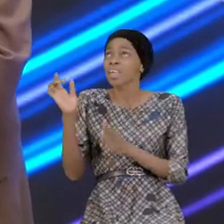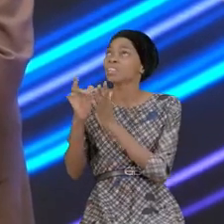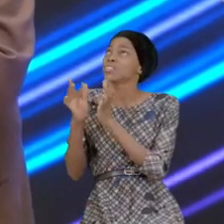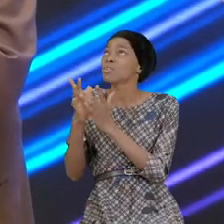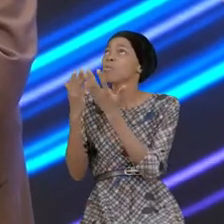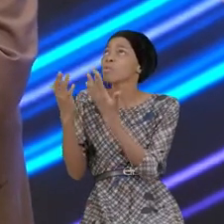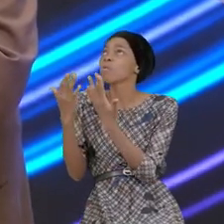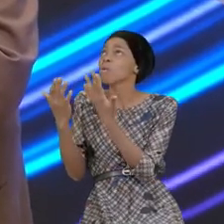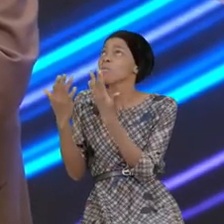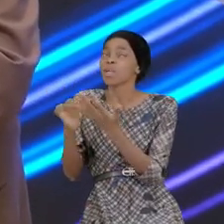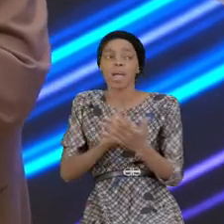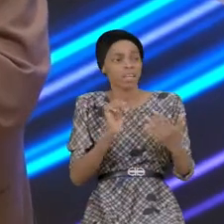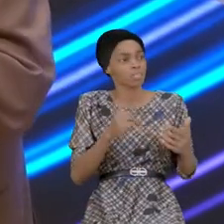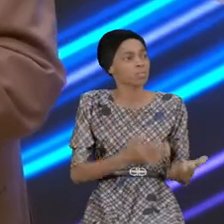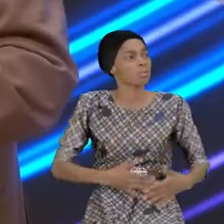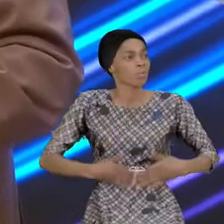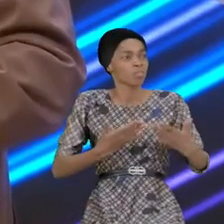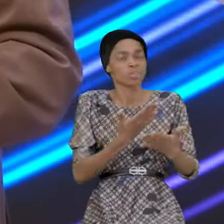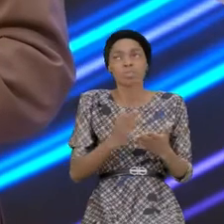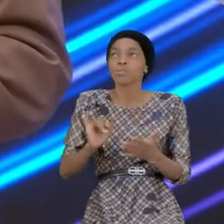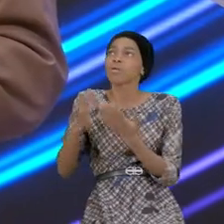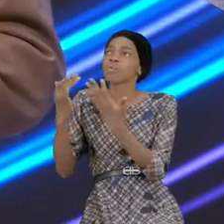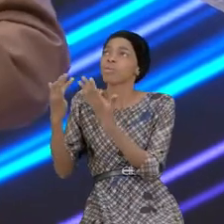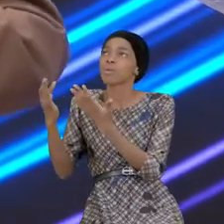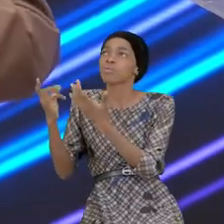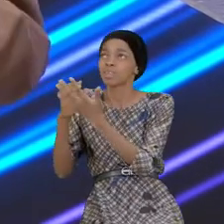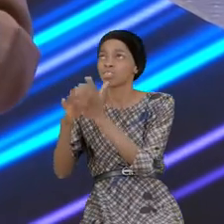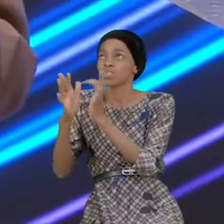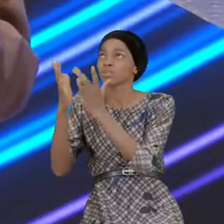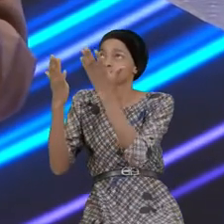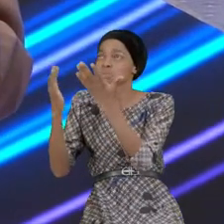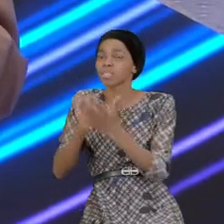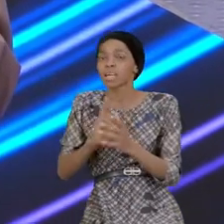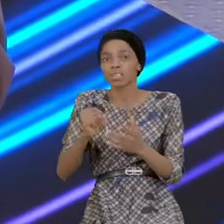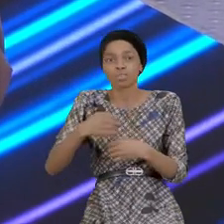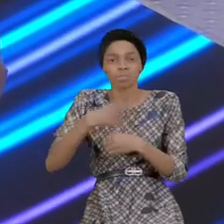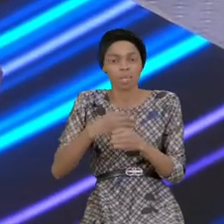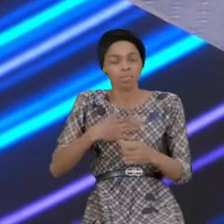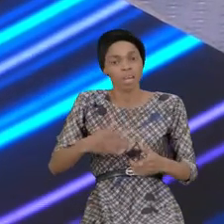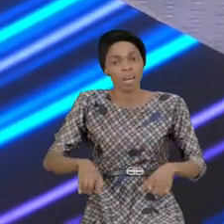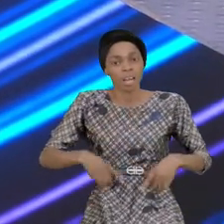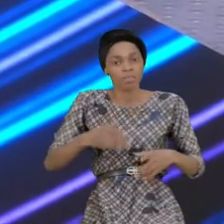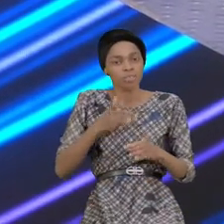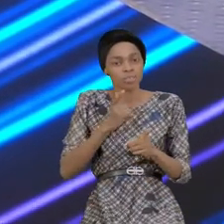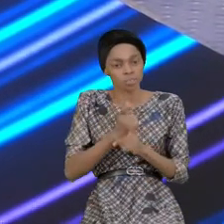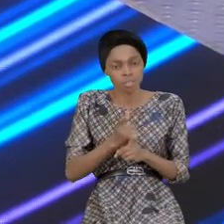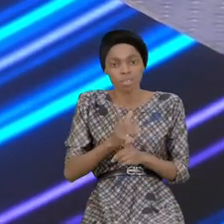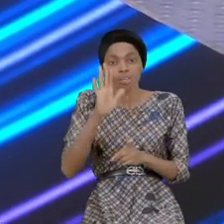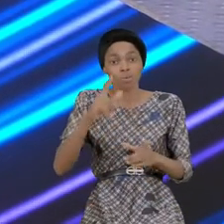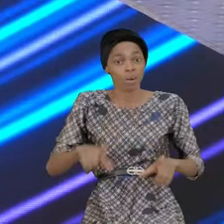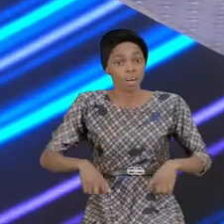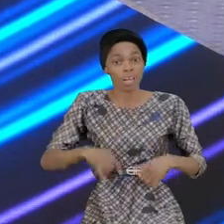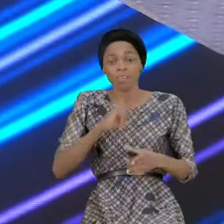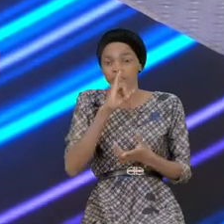to confess something. Wait for me, I want to make right something. Your life is straightforward and peaceful